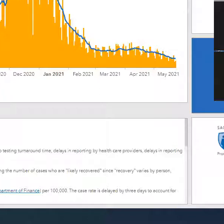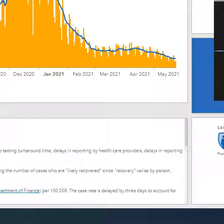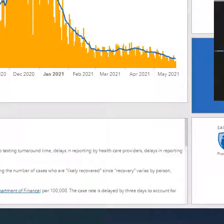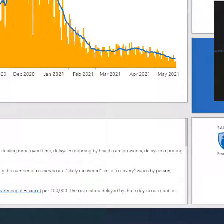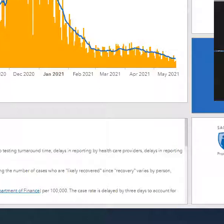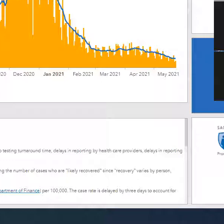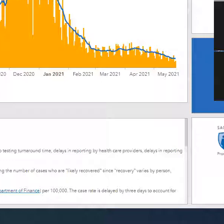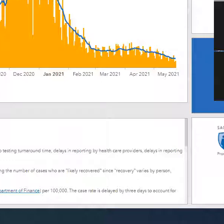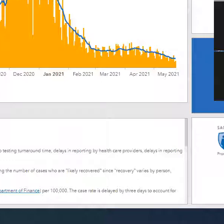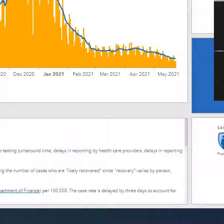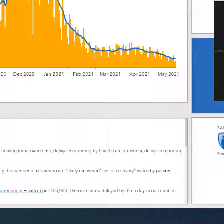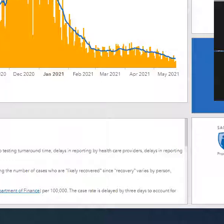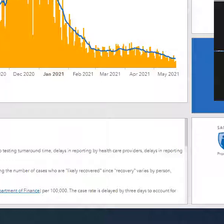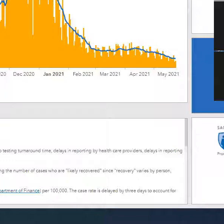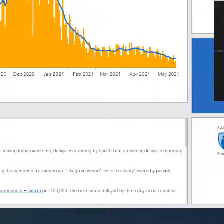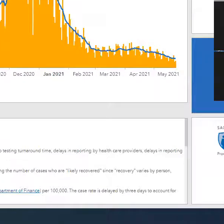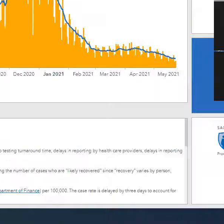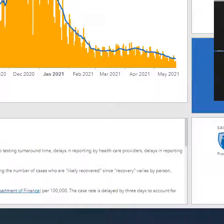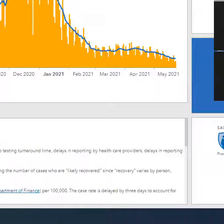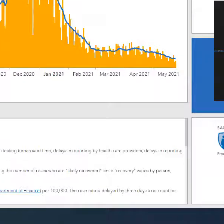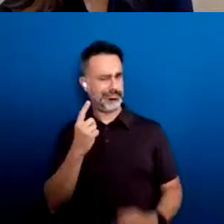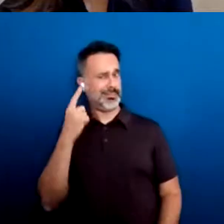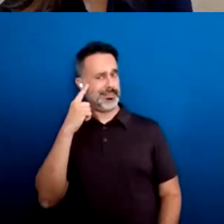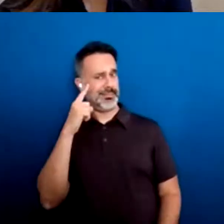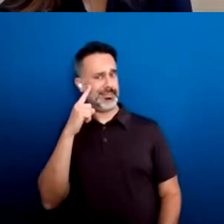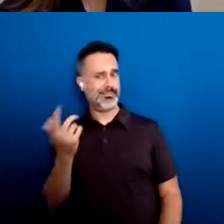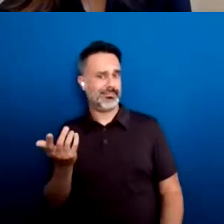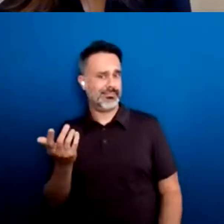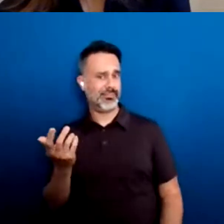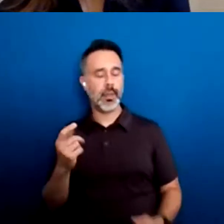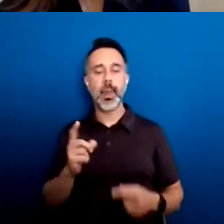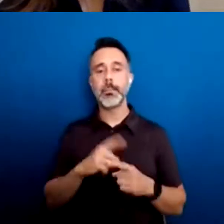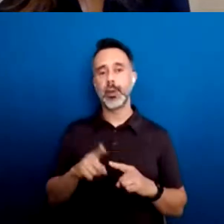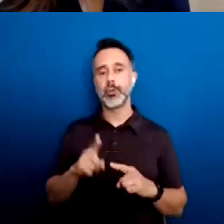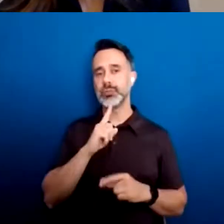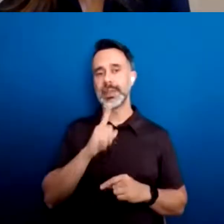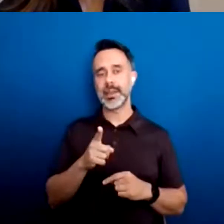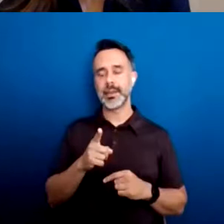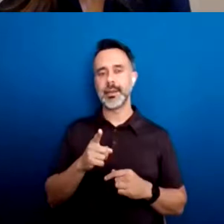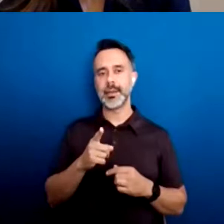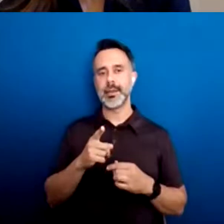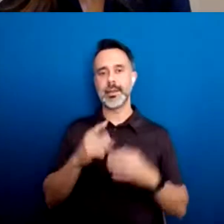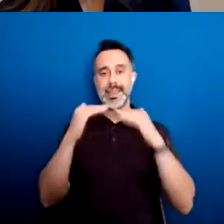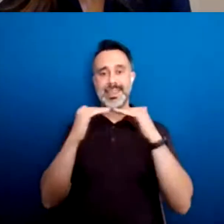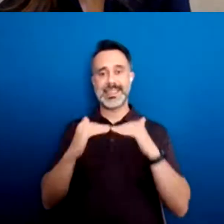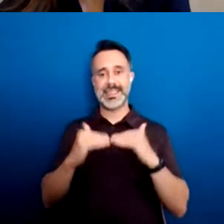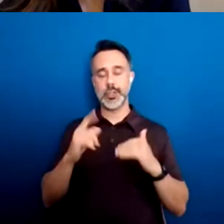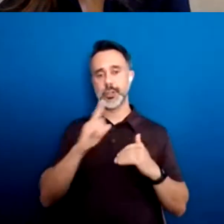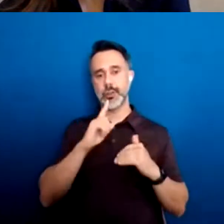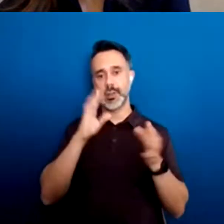might ask yourself, well, what's the big deal then? But I think, at the end of the day, ultimately the tiers are determined